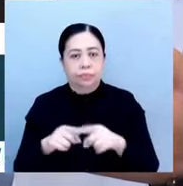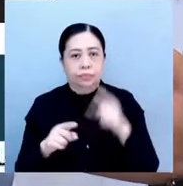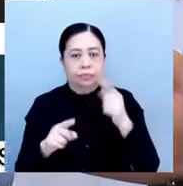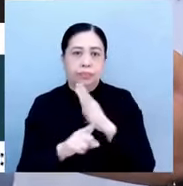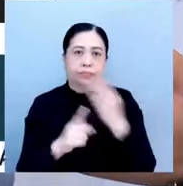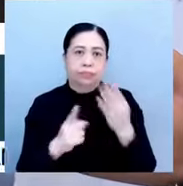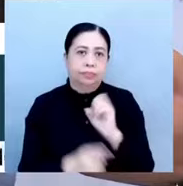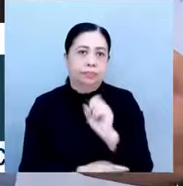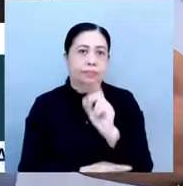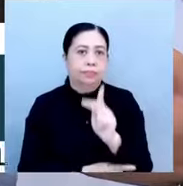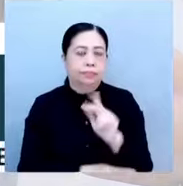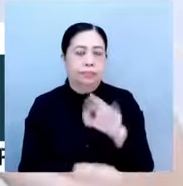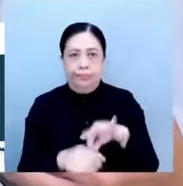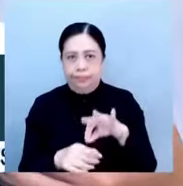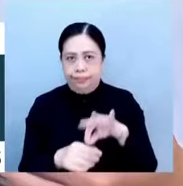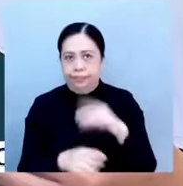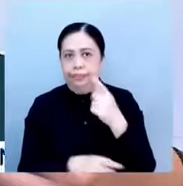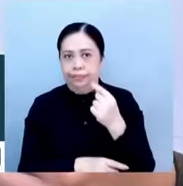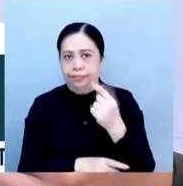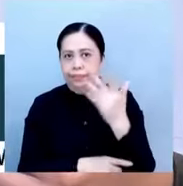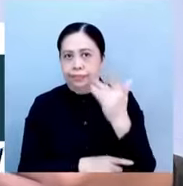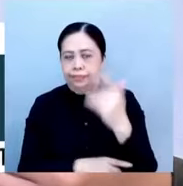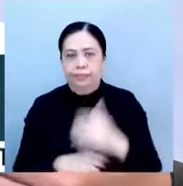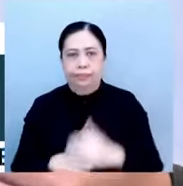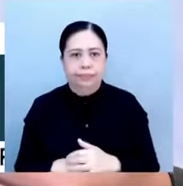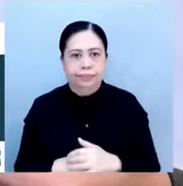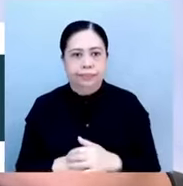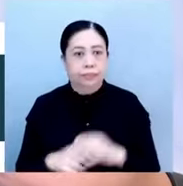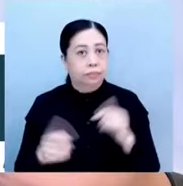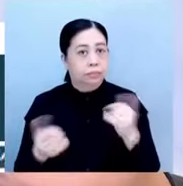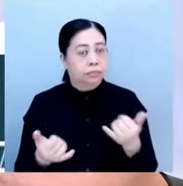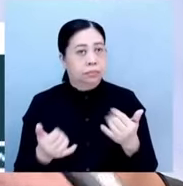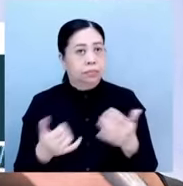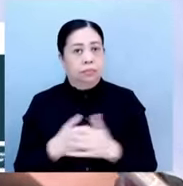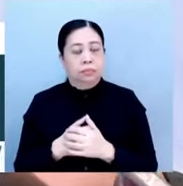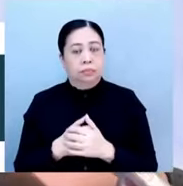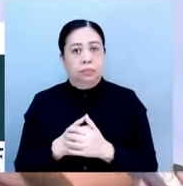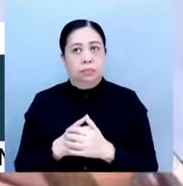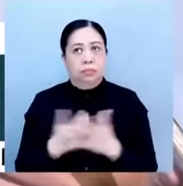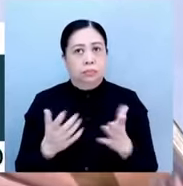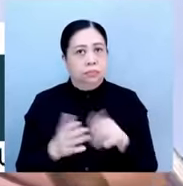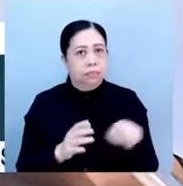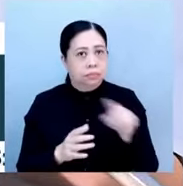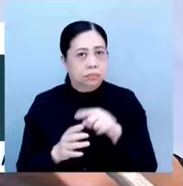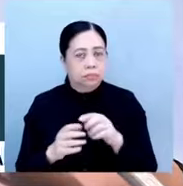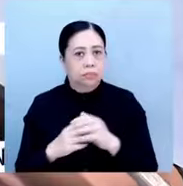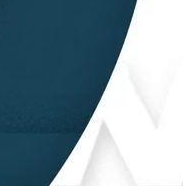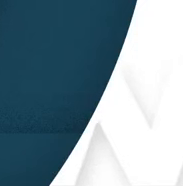elections din ng 2025. Some to spot this point yung mga ganyan.